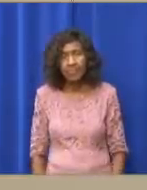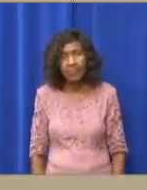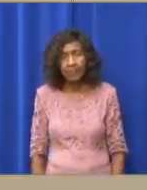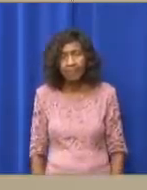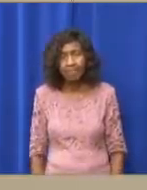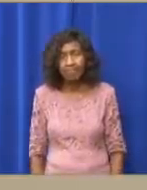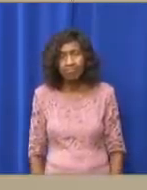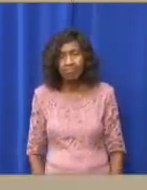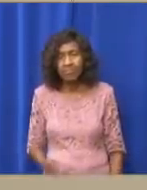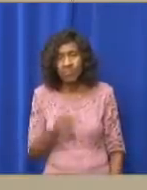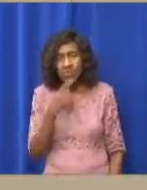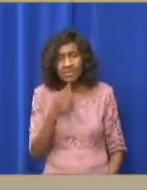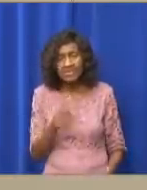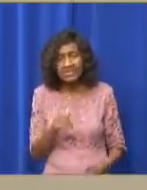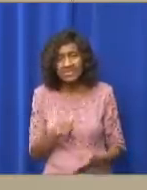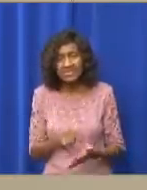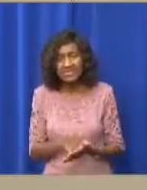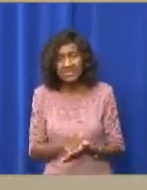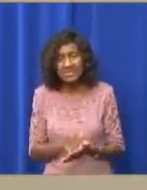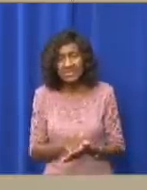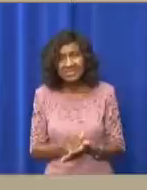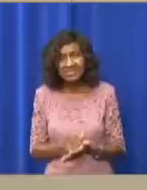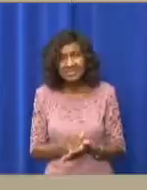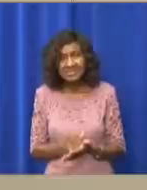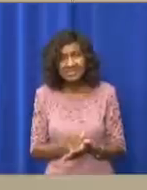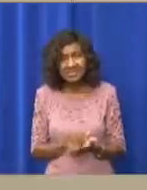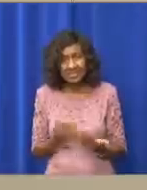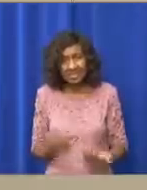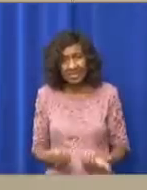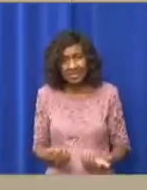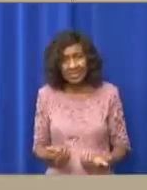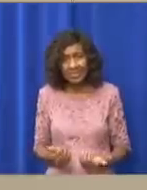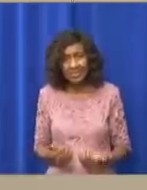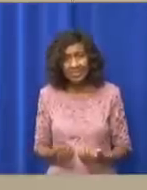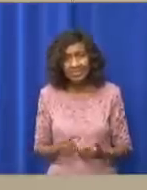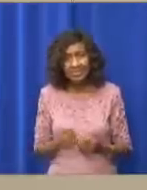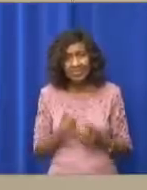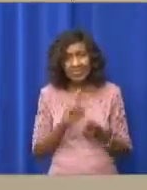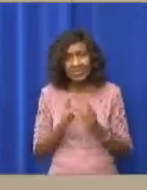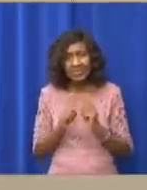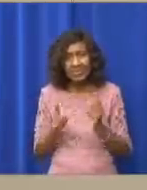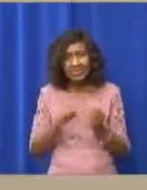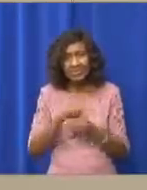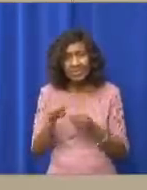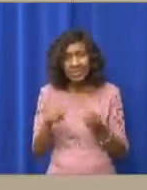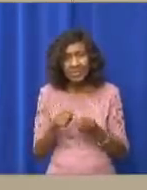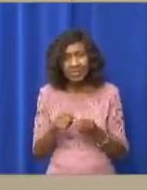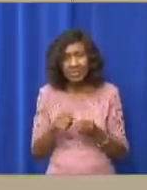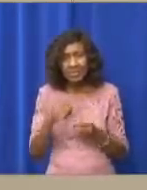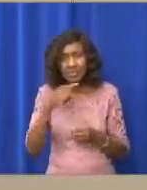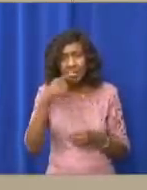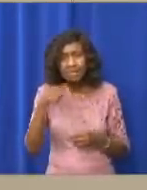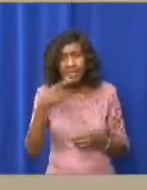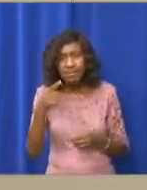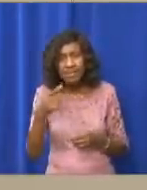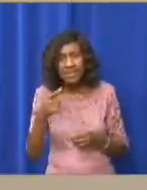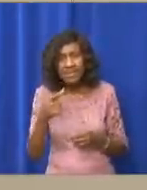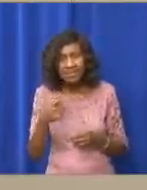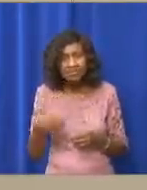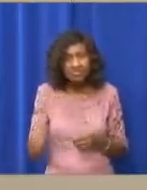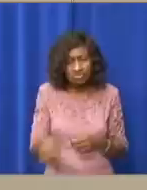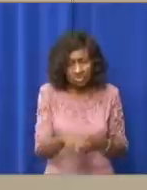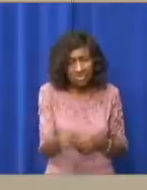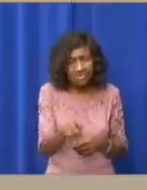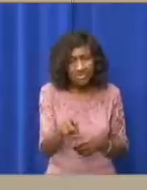I should say that conveniently leads me to mention the issue of public transport